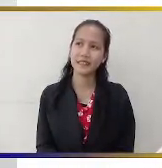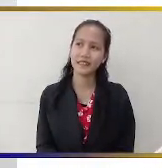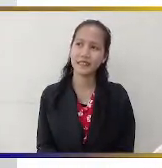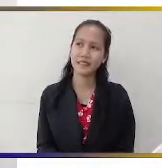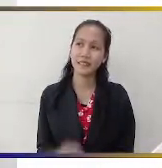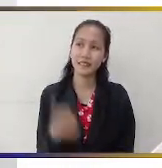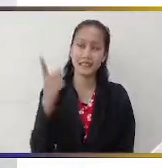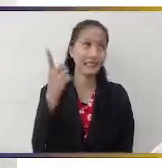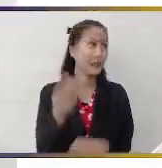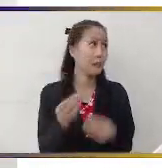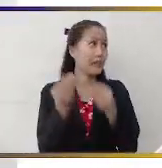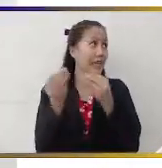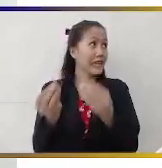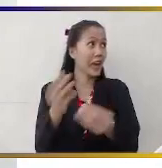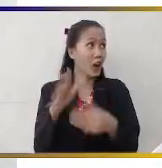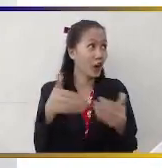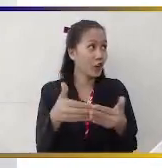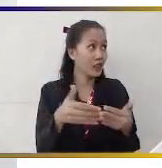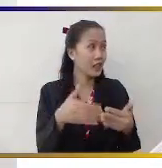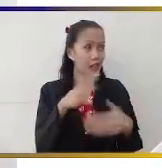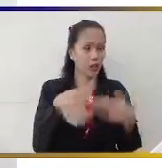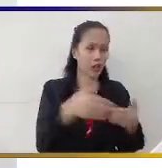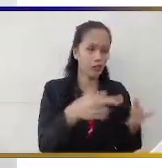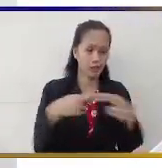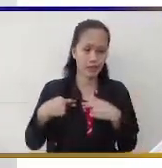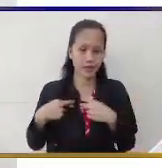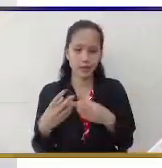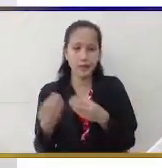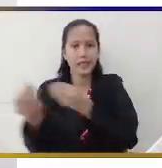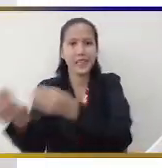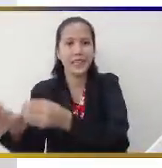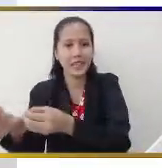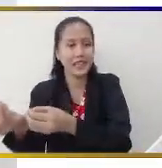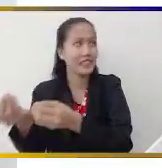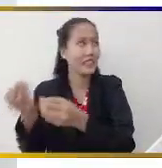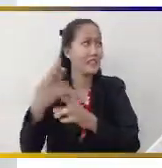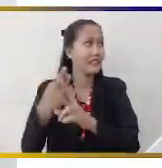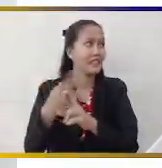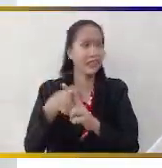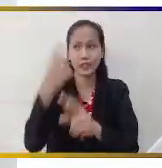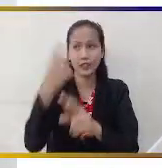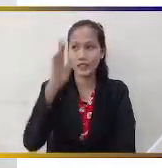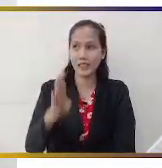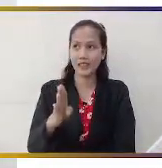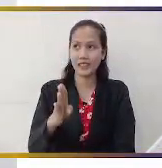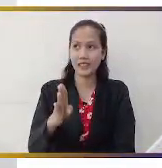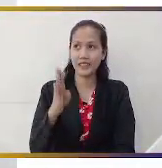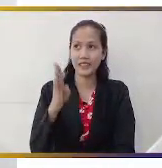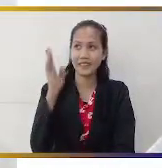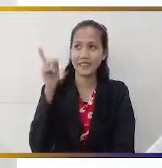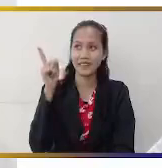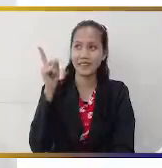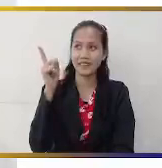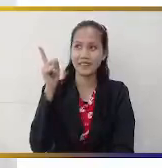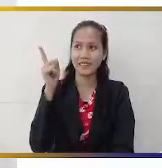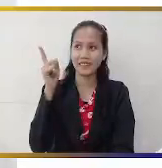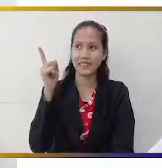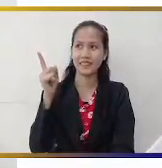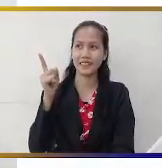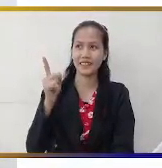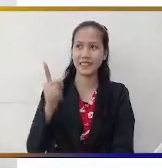got. Amen? And then let's see what God's going to give them. Well, that's all God's got left, amen?